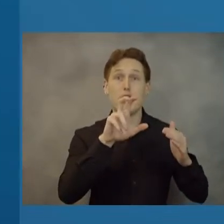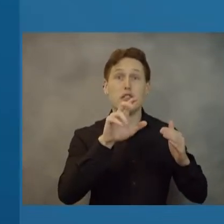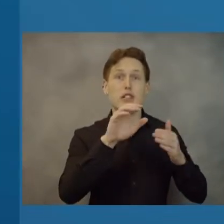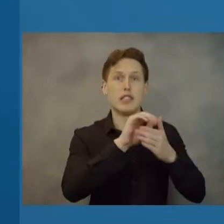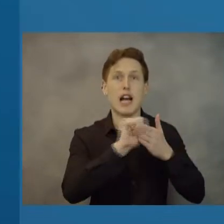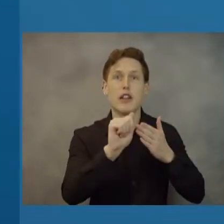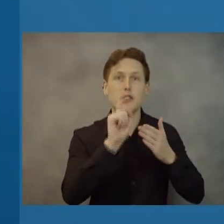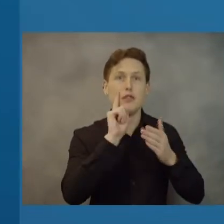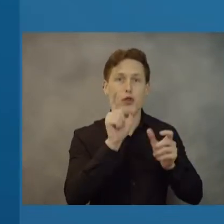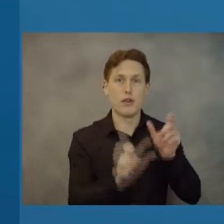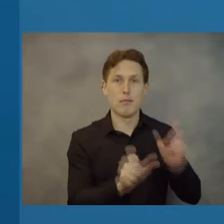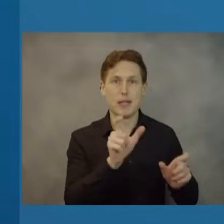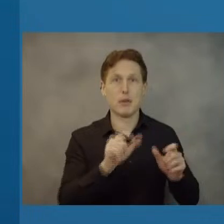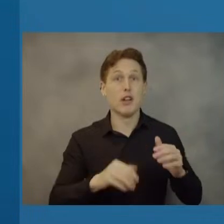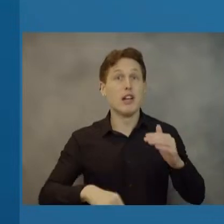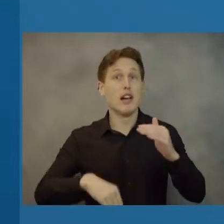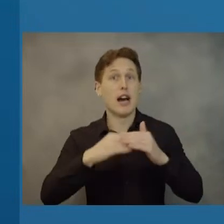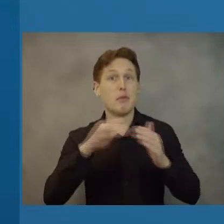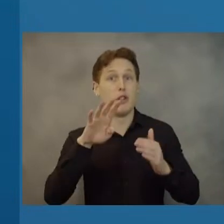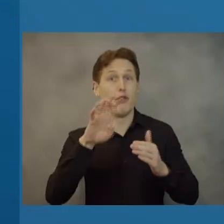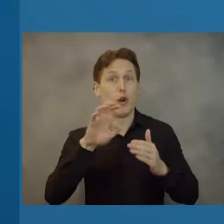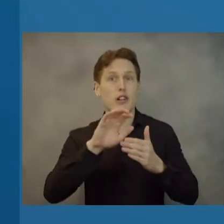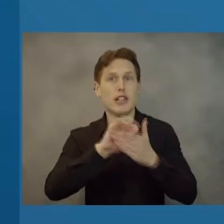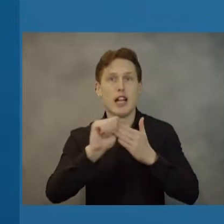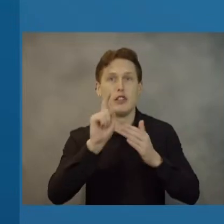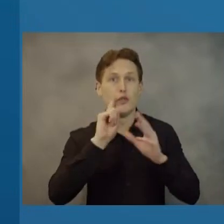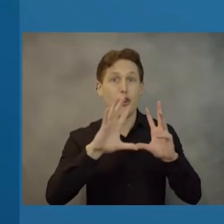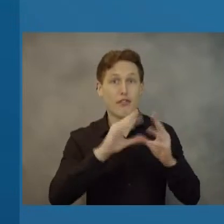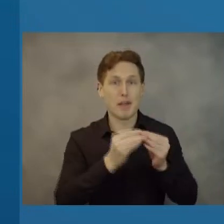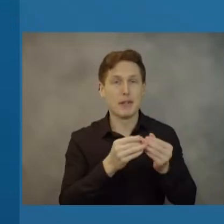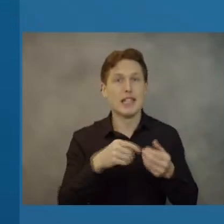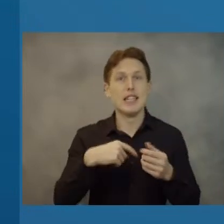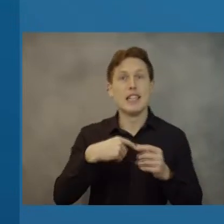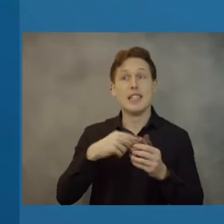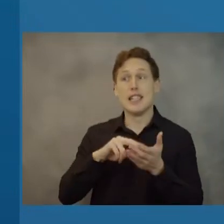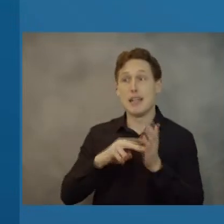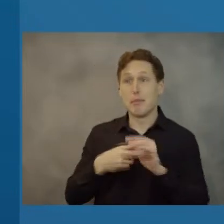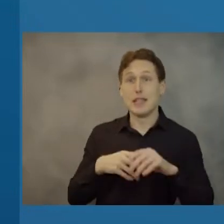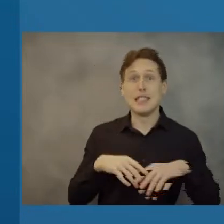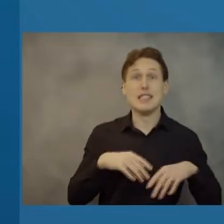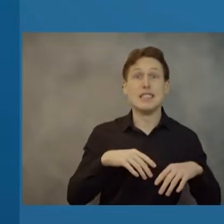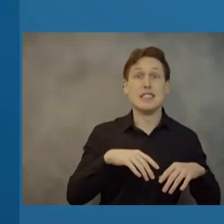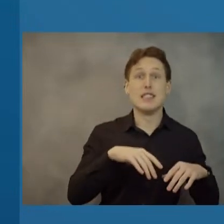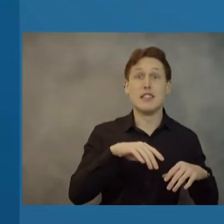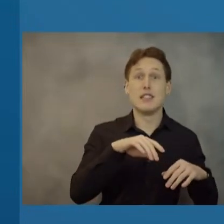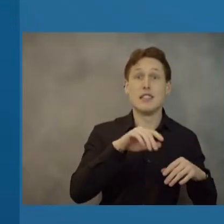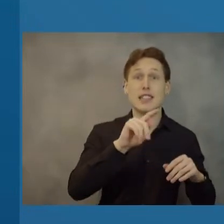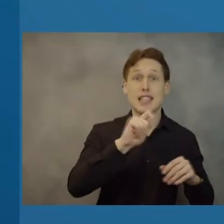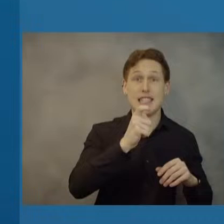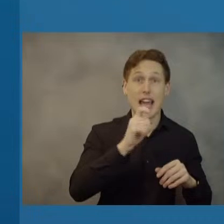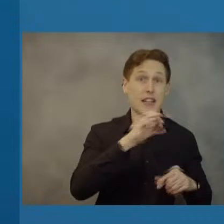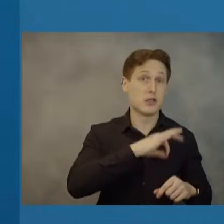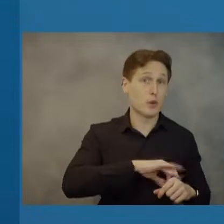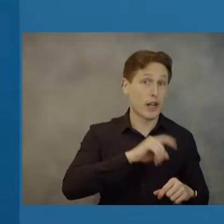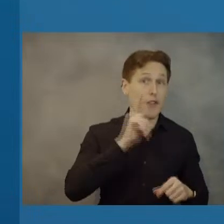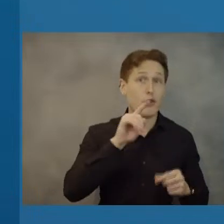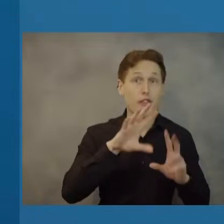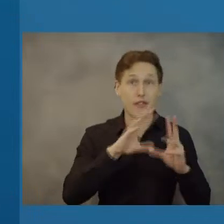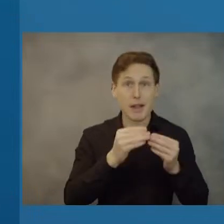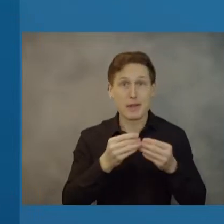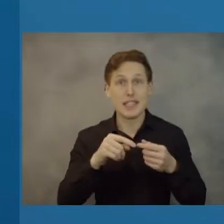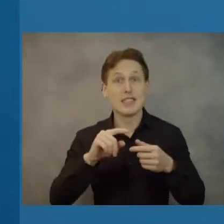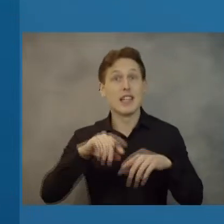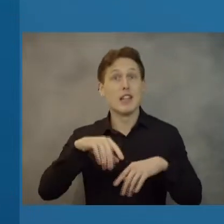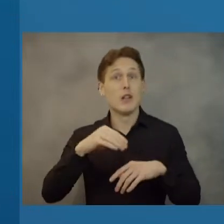up, your family's inflation refund, school breakfast and lunch, the child tax credit for your little ones, plus the middle-class tax